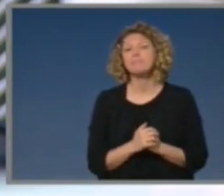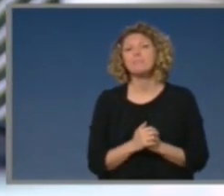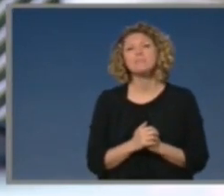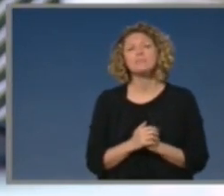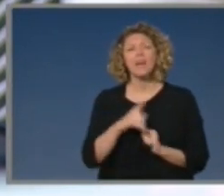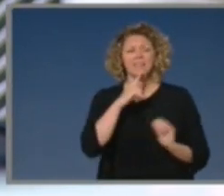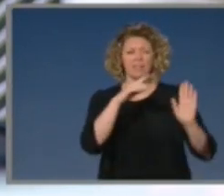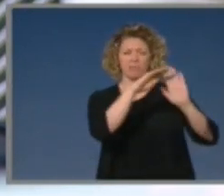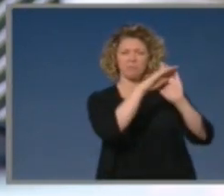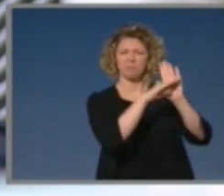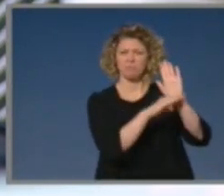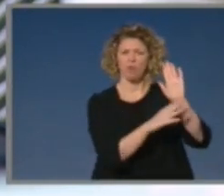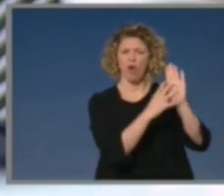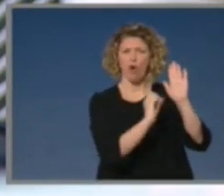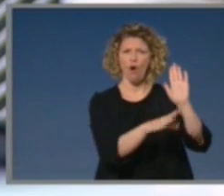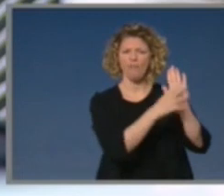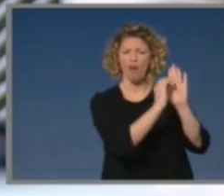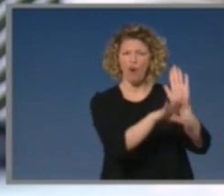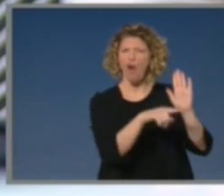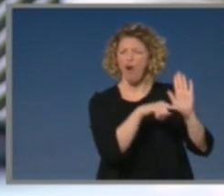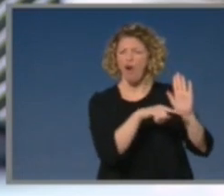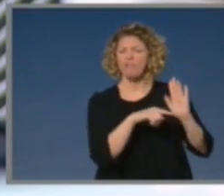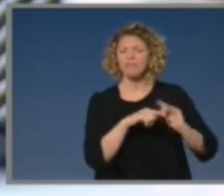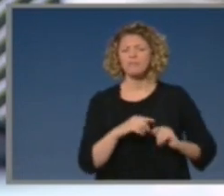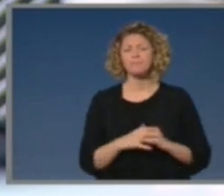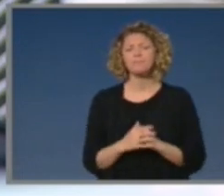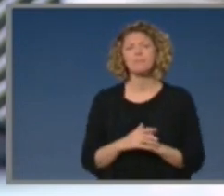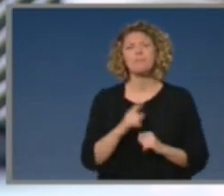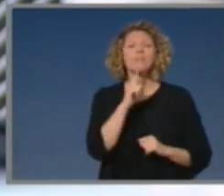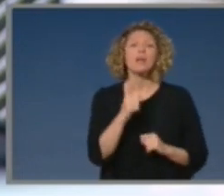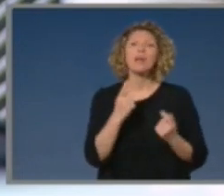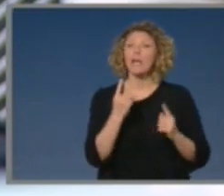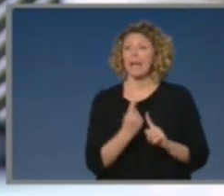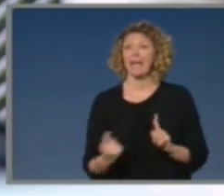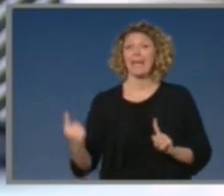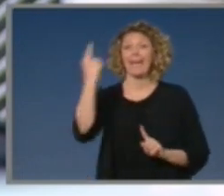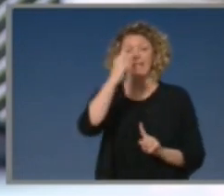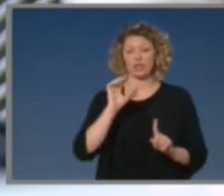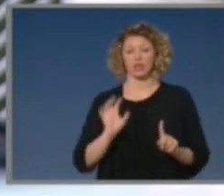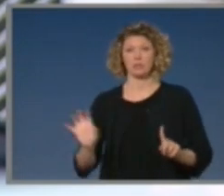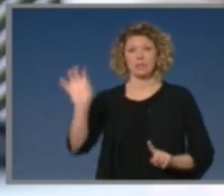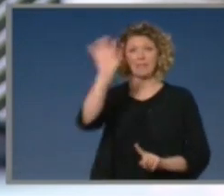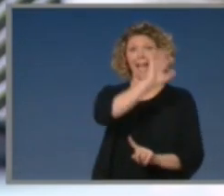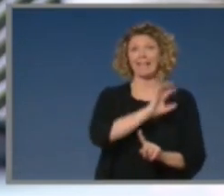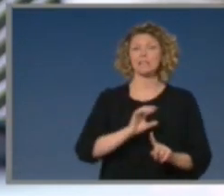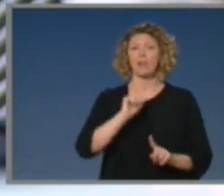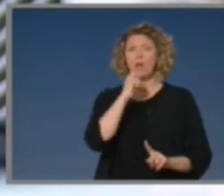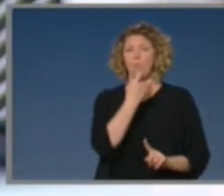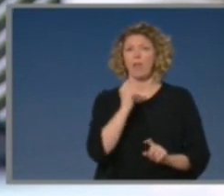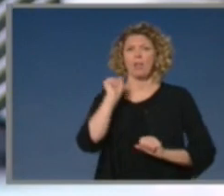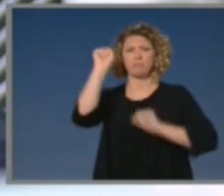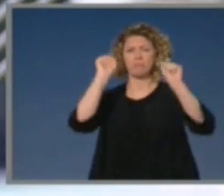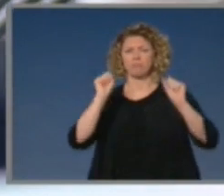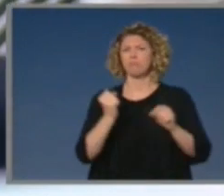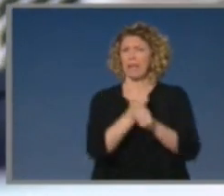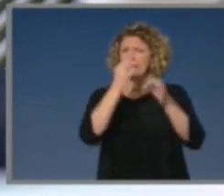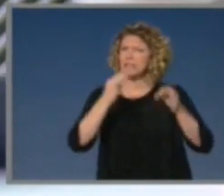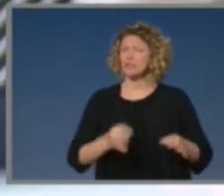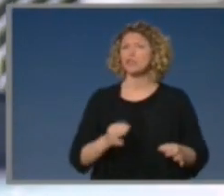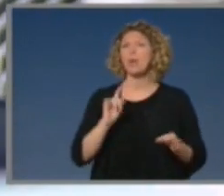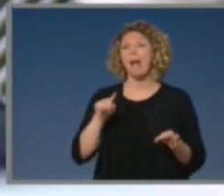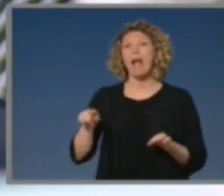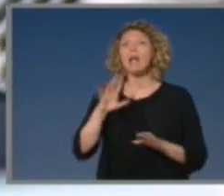said that ultimately these are the decisions that will be taken by the states and territories, that on Friday we'll get a framework, but ultimately states and territories